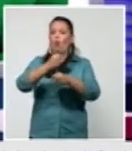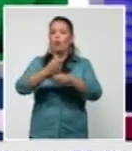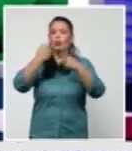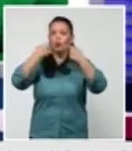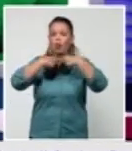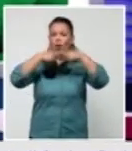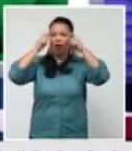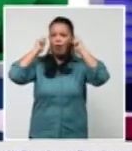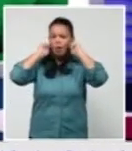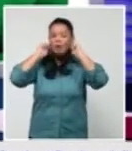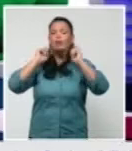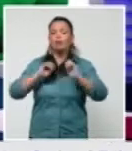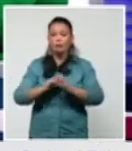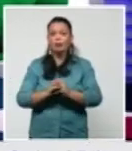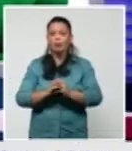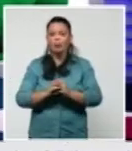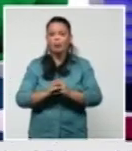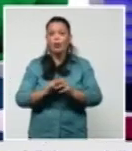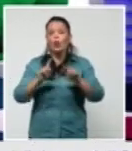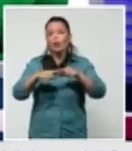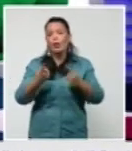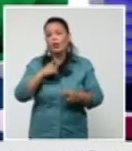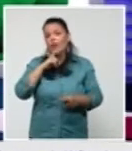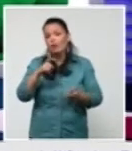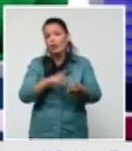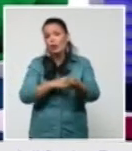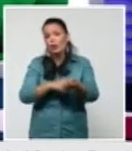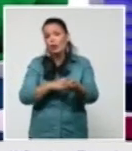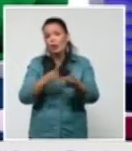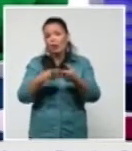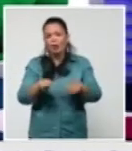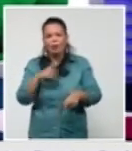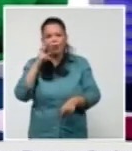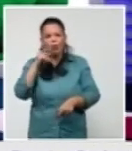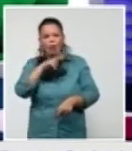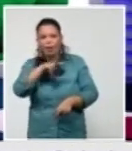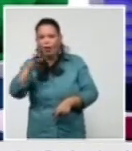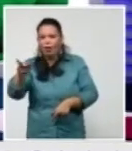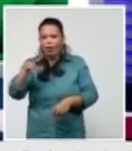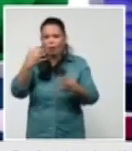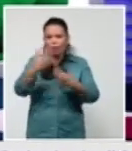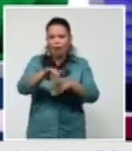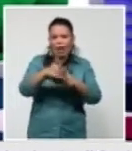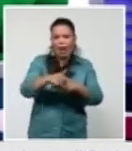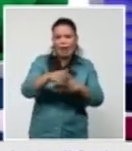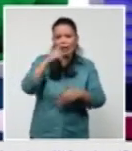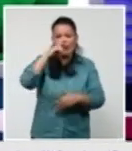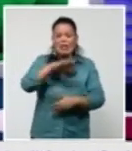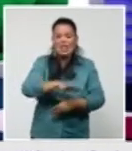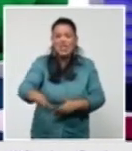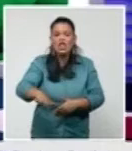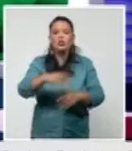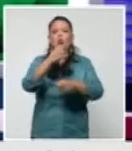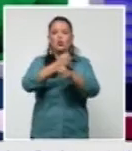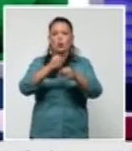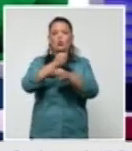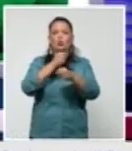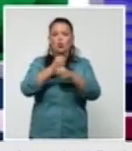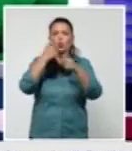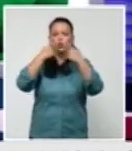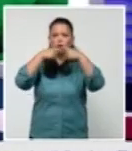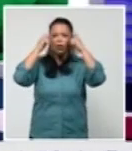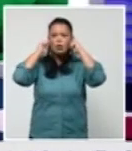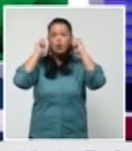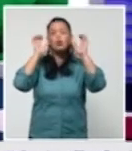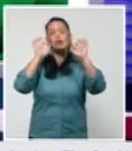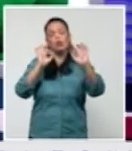contacts, while 64 contracted the virus abroad, and the source of infection linked to 12 is still being investigated.